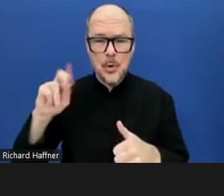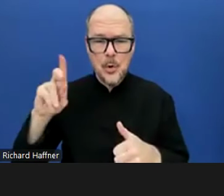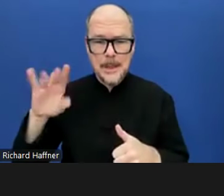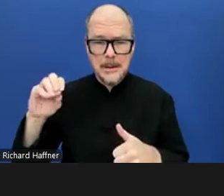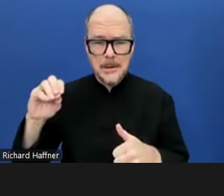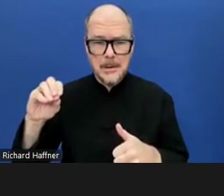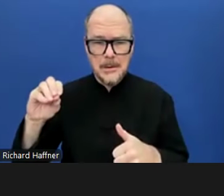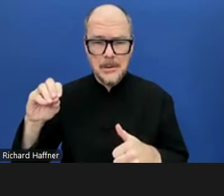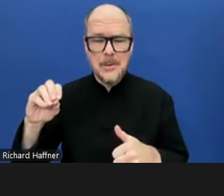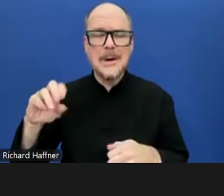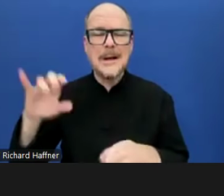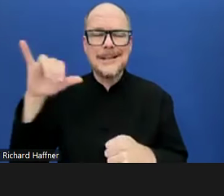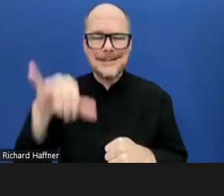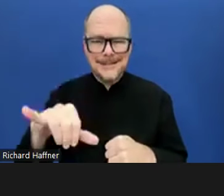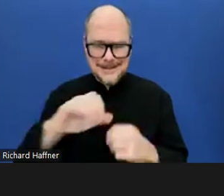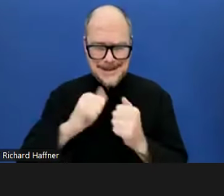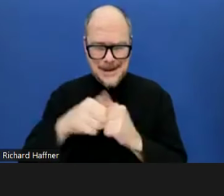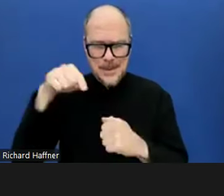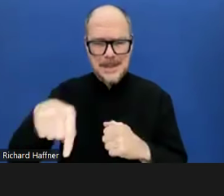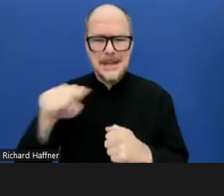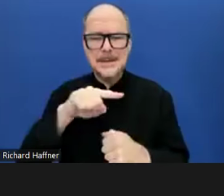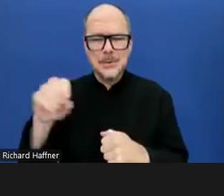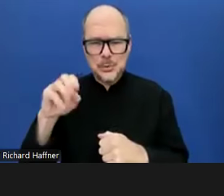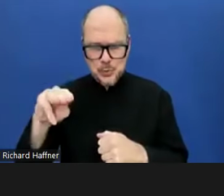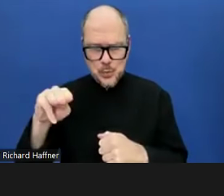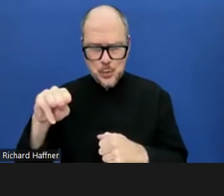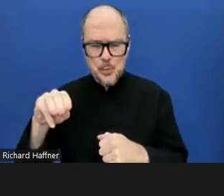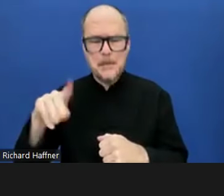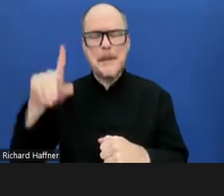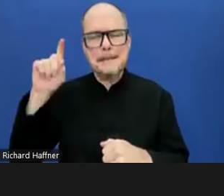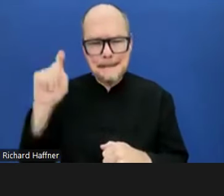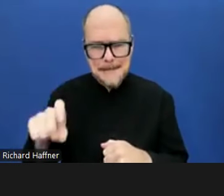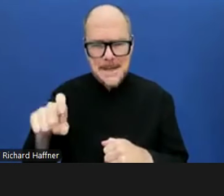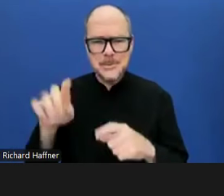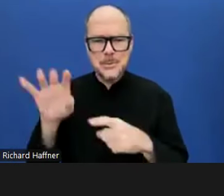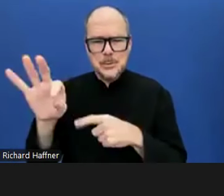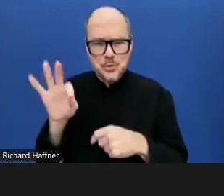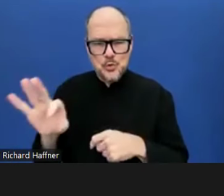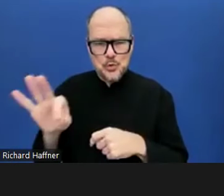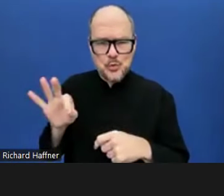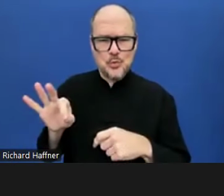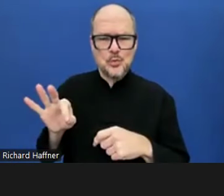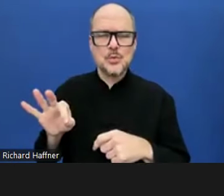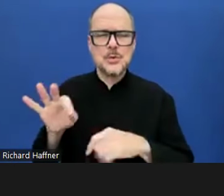It's a way this Zoom webinar is set up. You'll have to choose a channel.